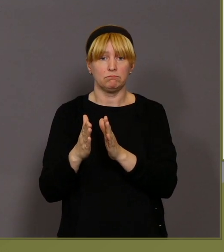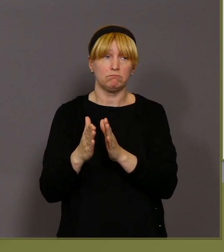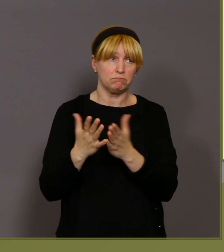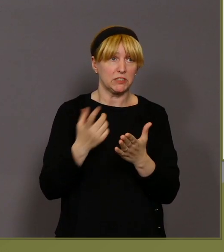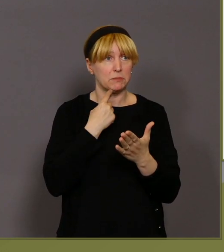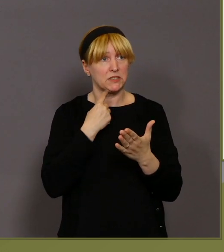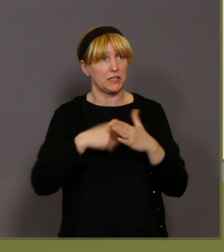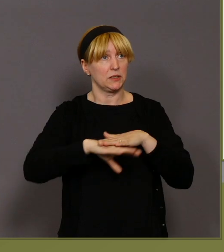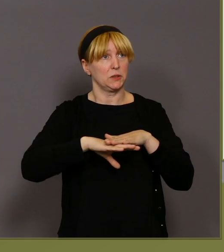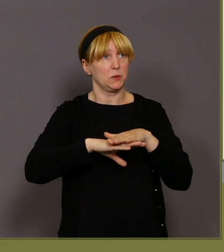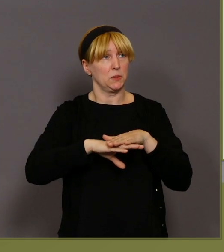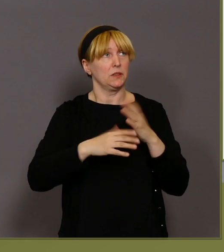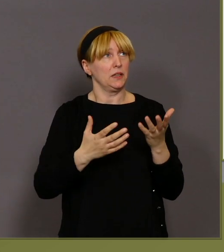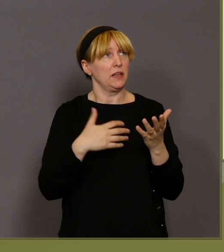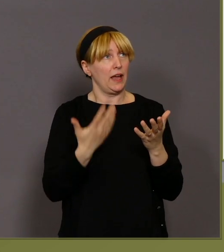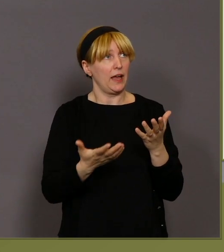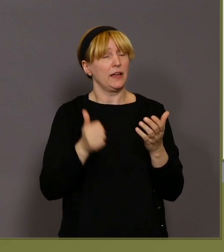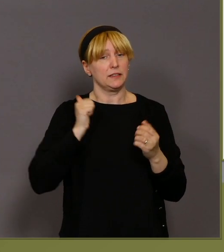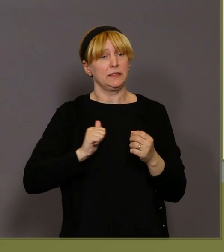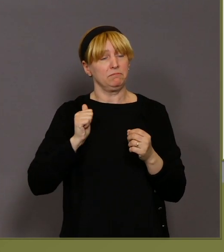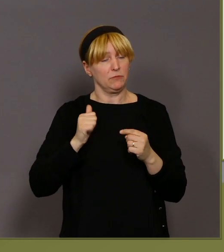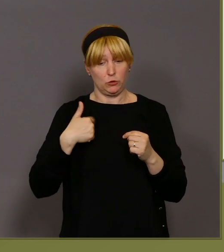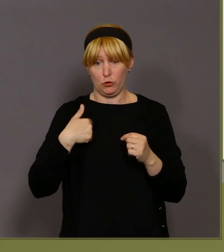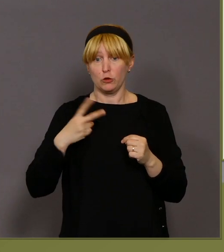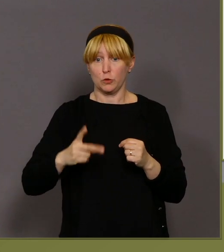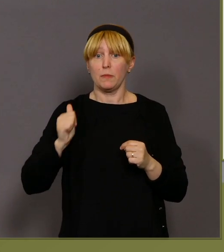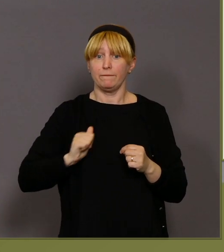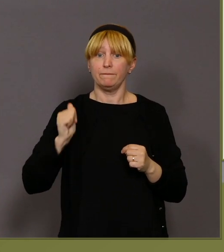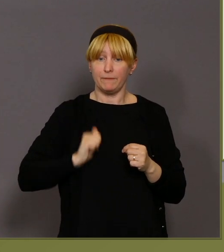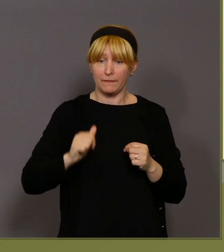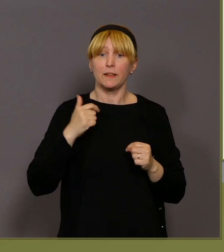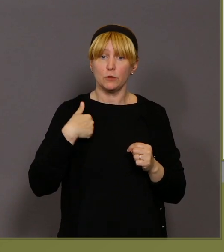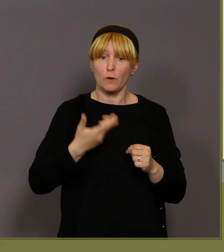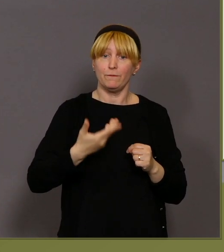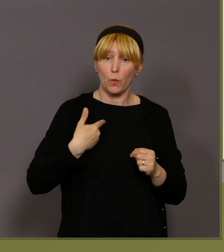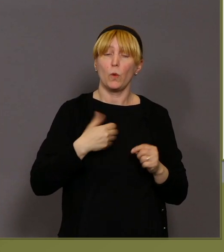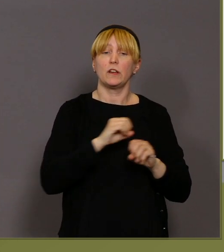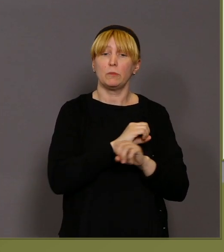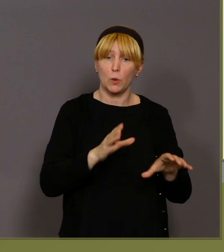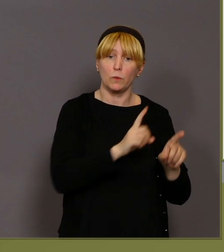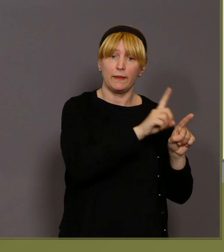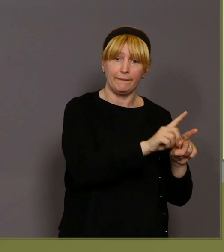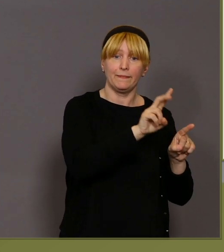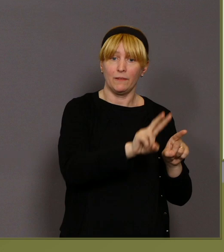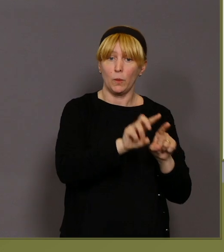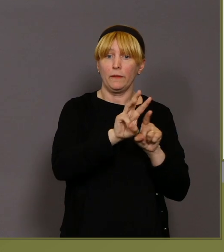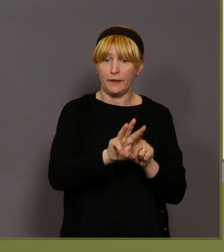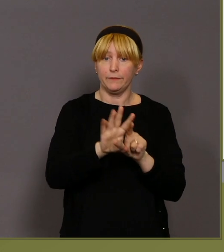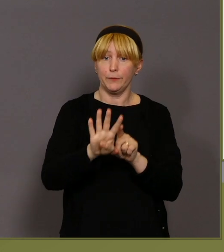basically the user is taken through the form or through the information one by one in the right order.